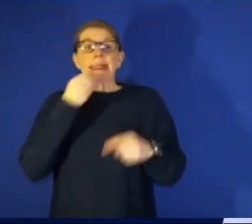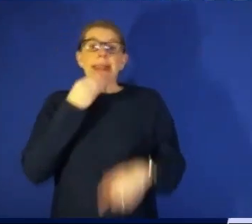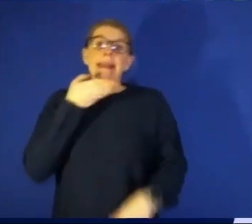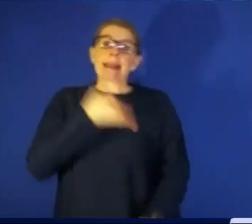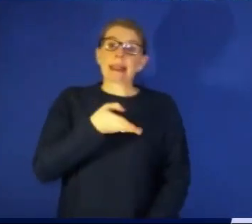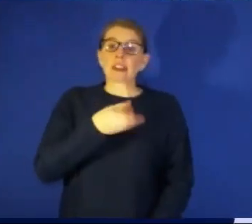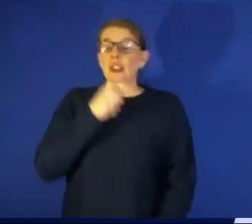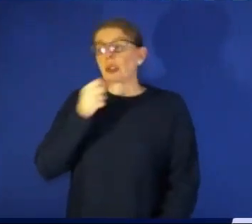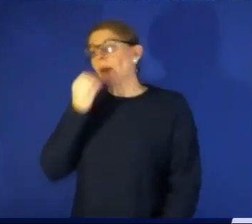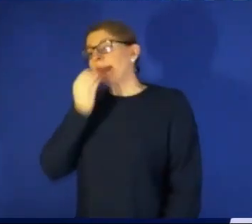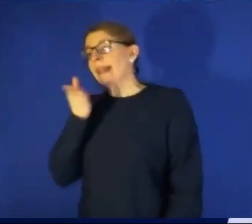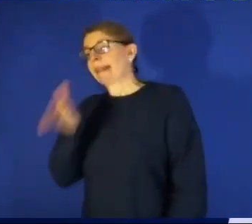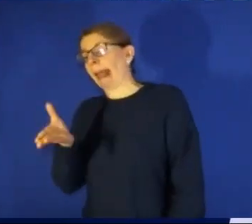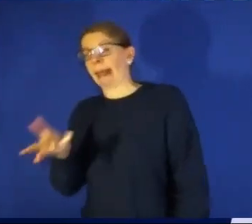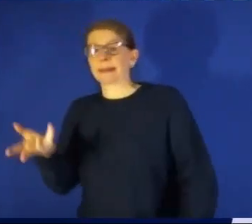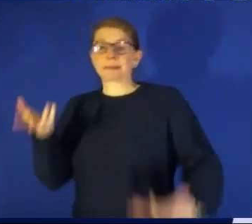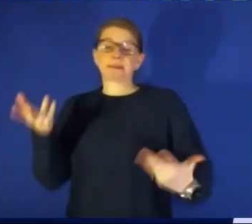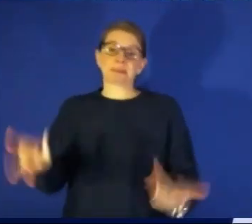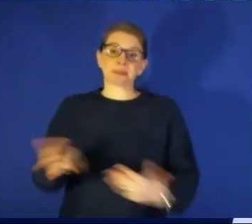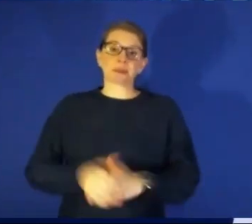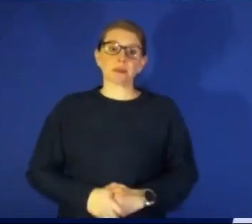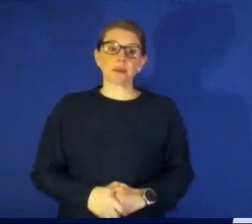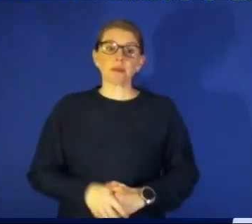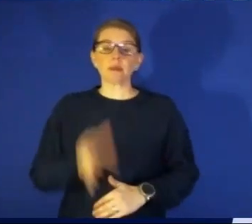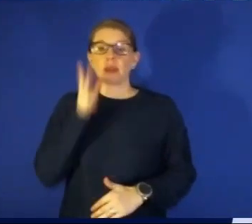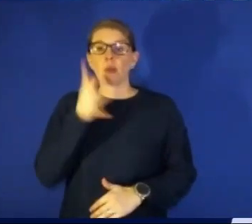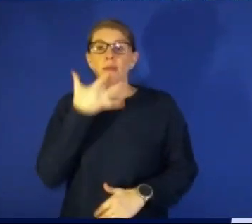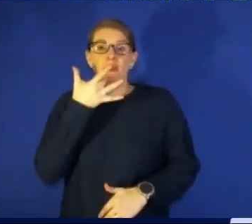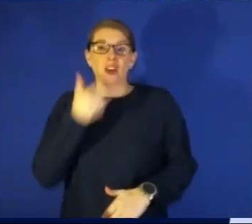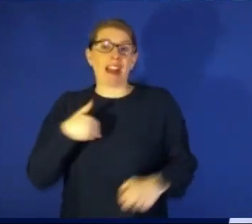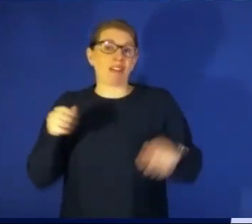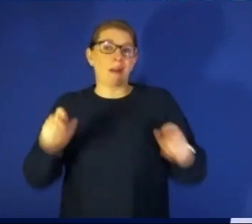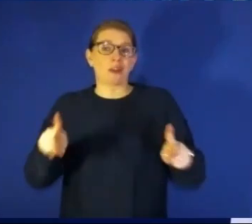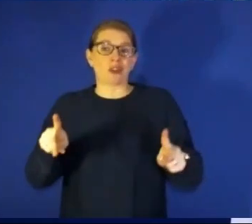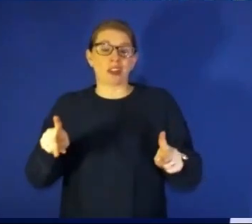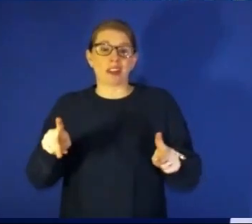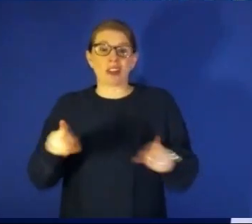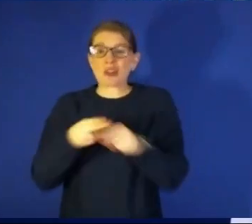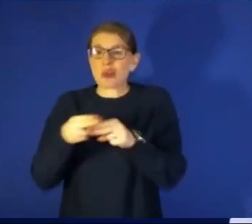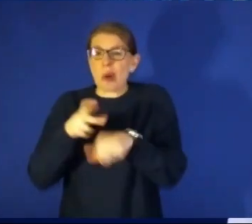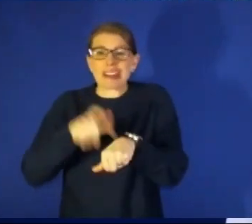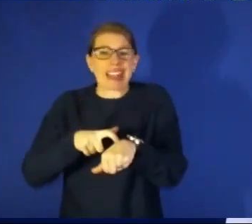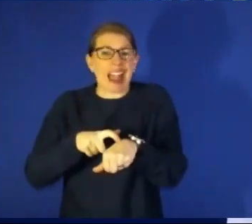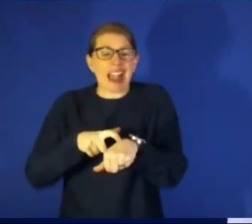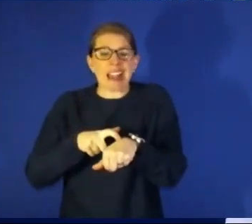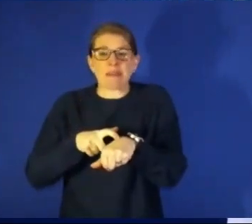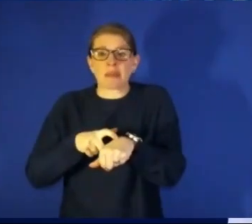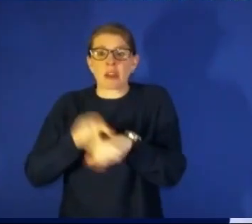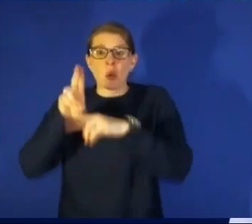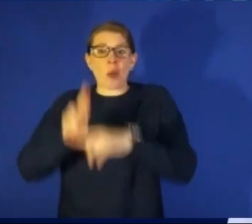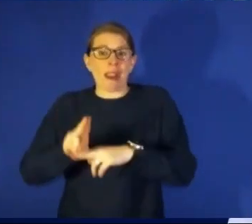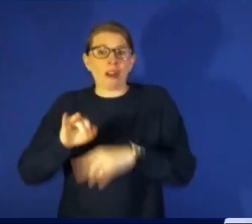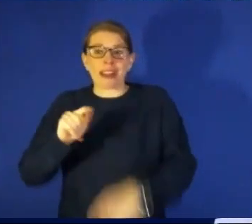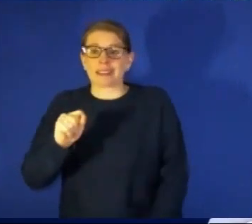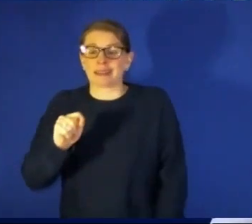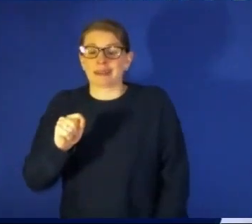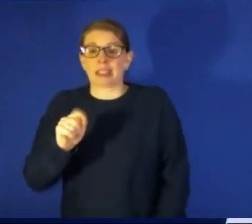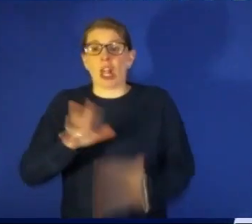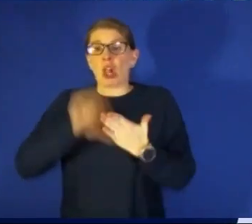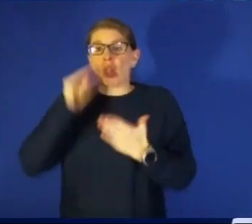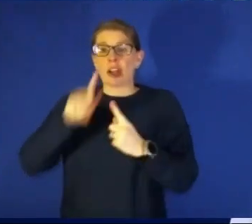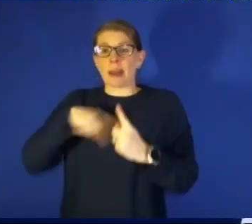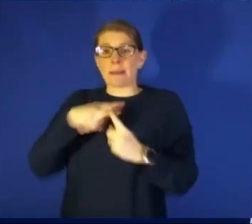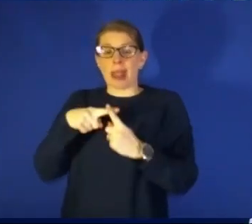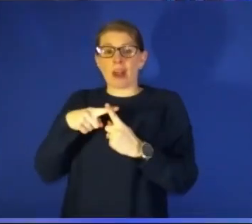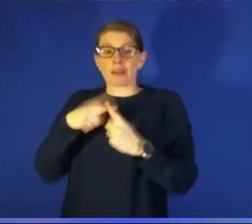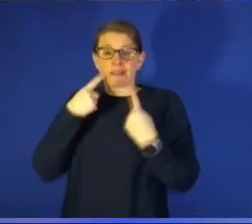So I would love to be able to have that opportunity just to let them, even for a short period of time, to wear it, to learn about the effective diet on